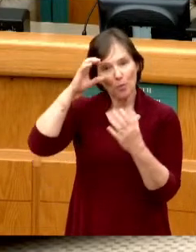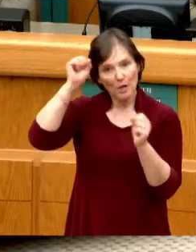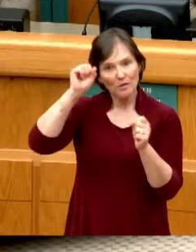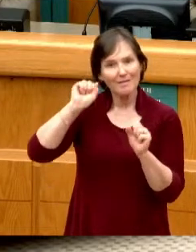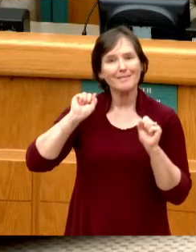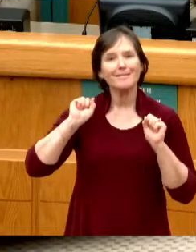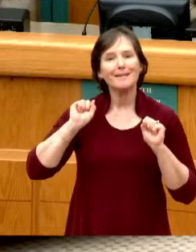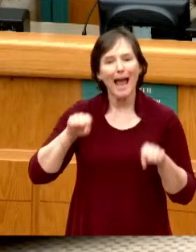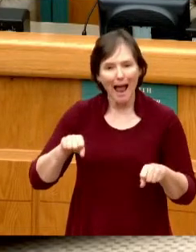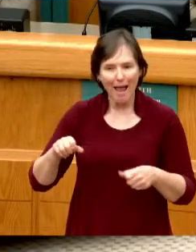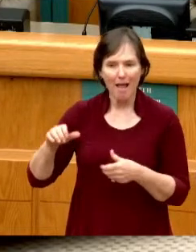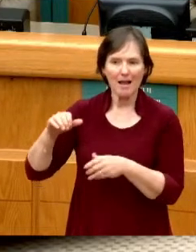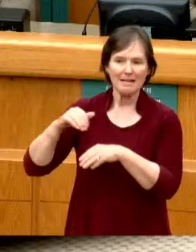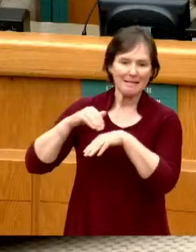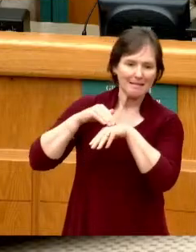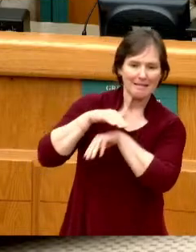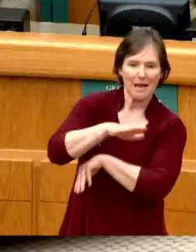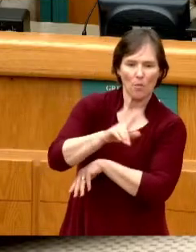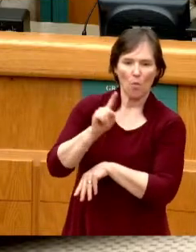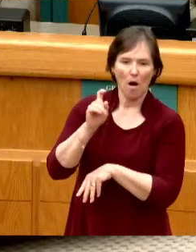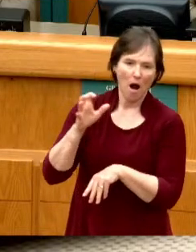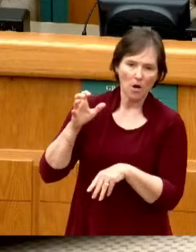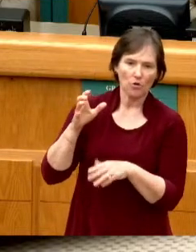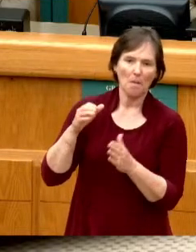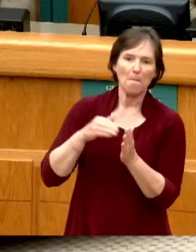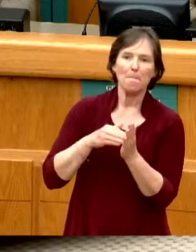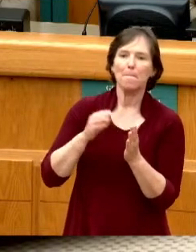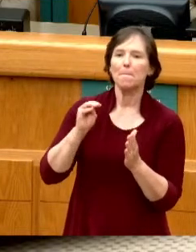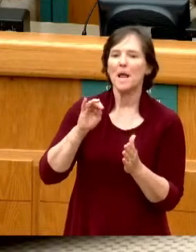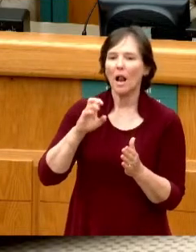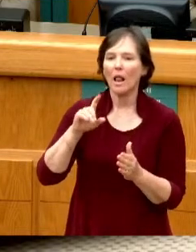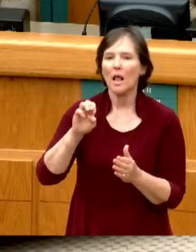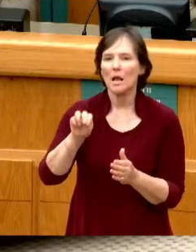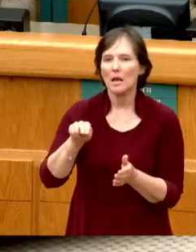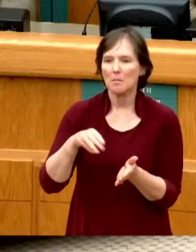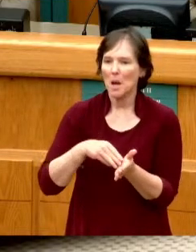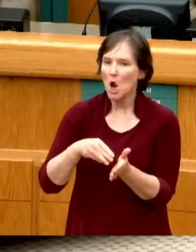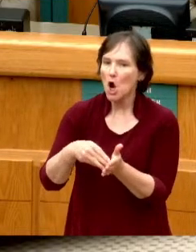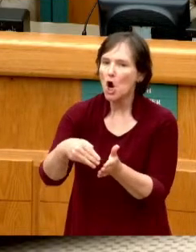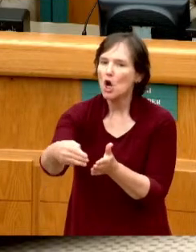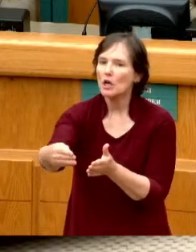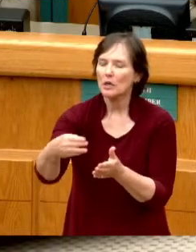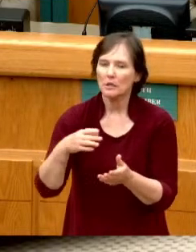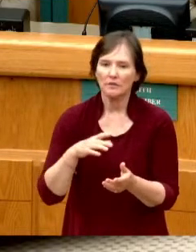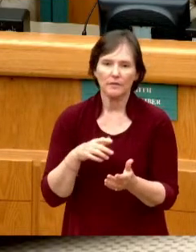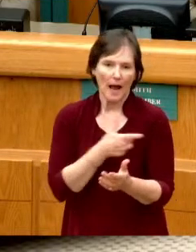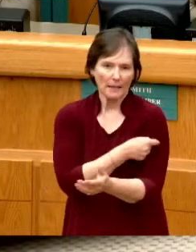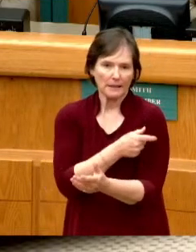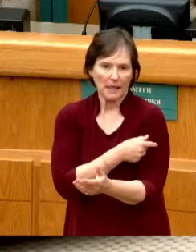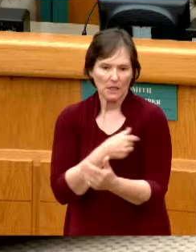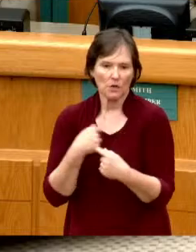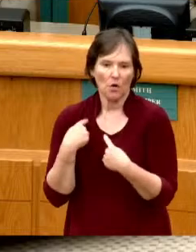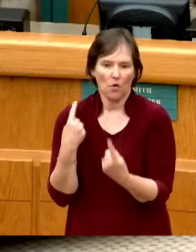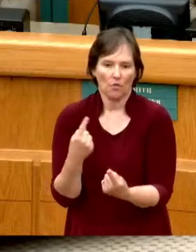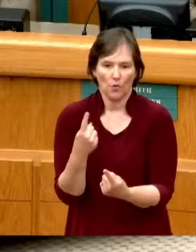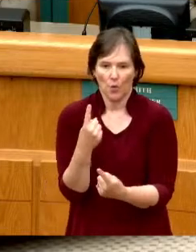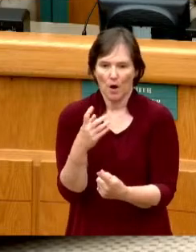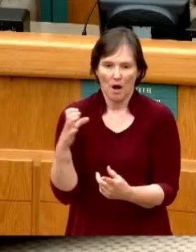to all of you that we will be ready when they arrive. As our mega clinic is in your